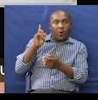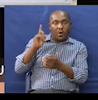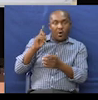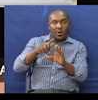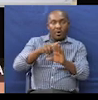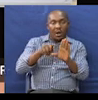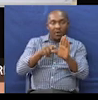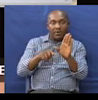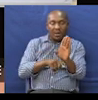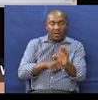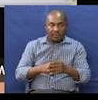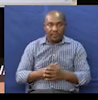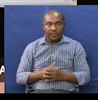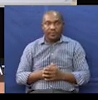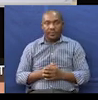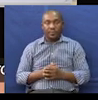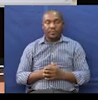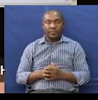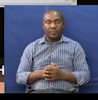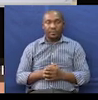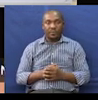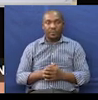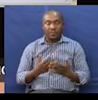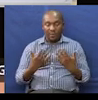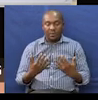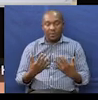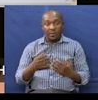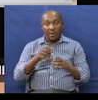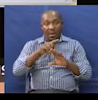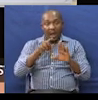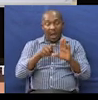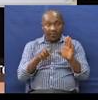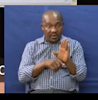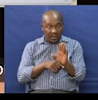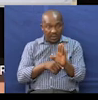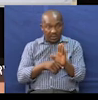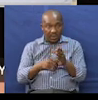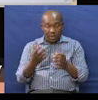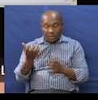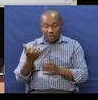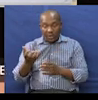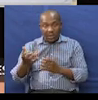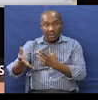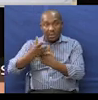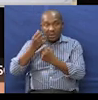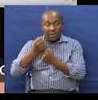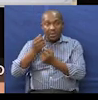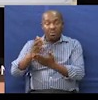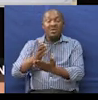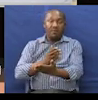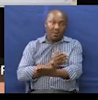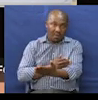organization and production which African societies had attained before colonialism in